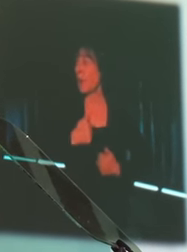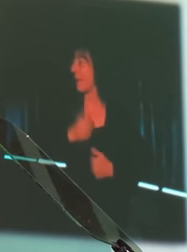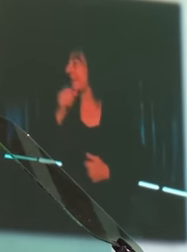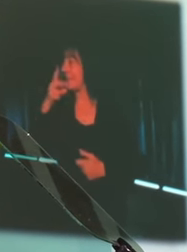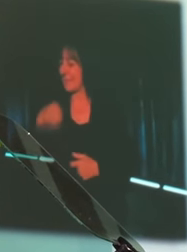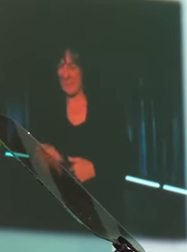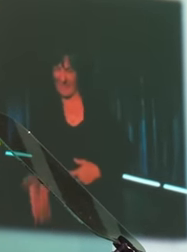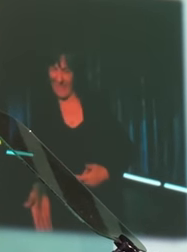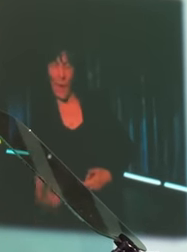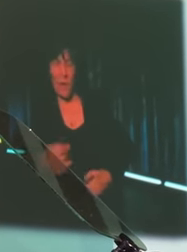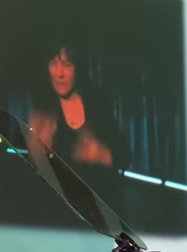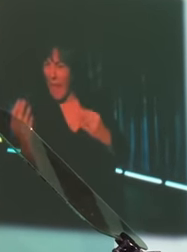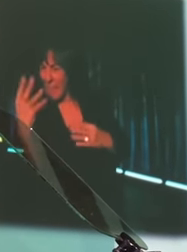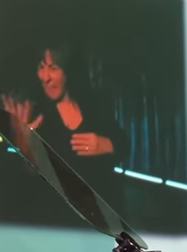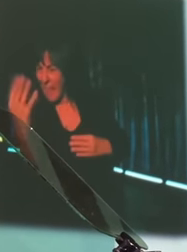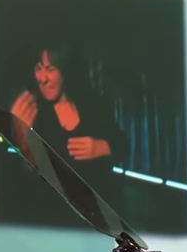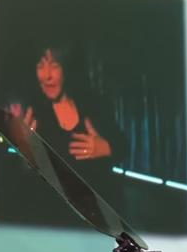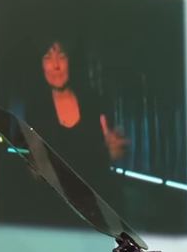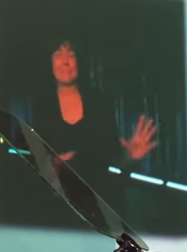this thing is like flashing at me.